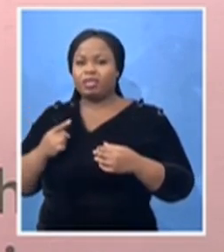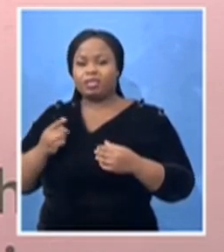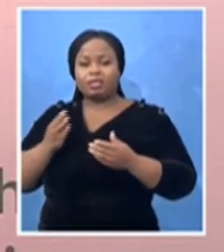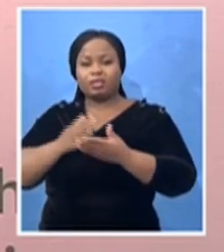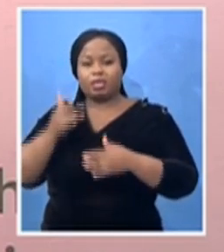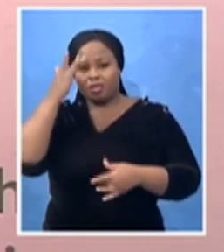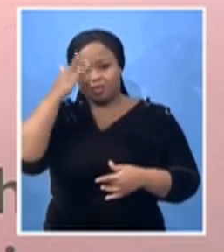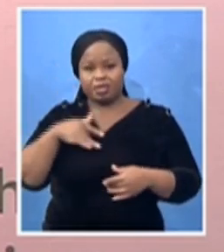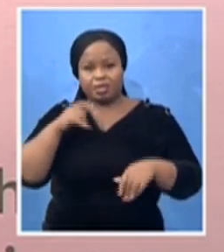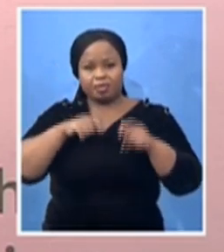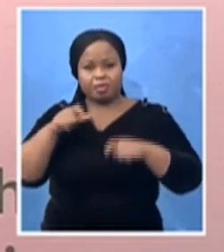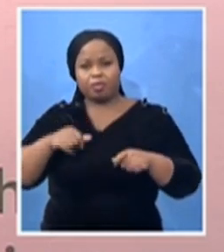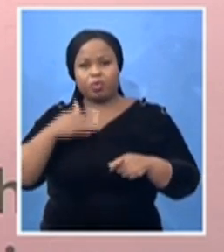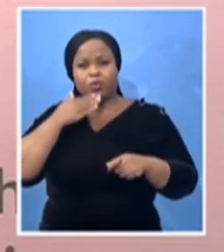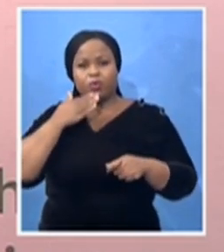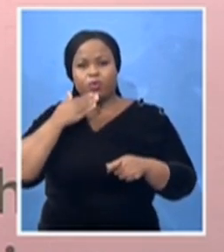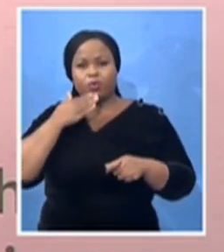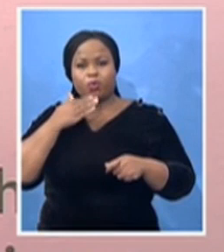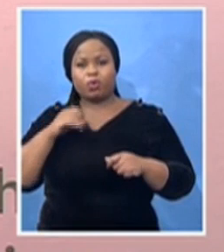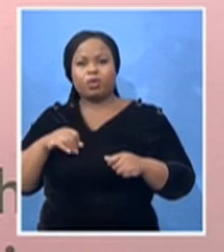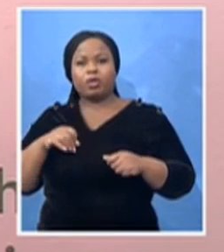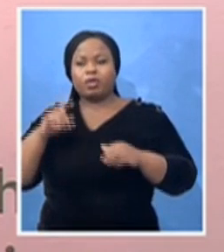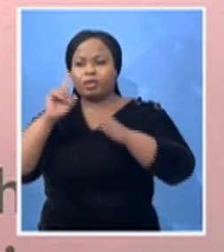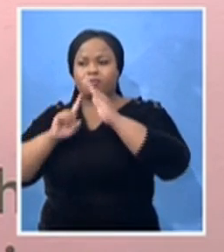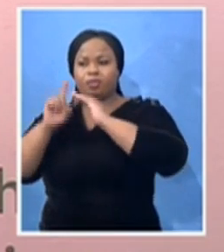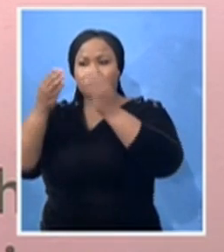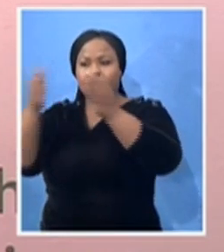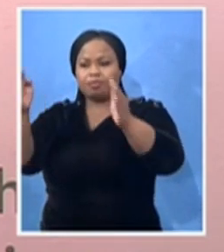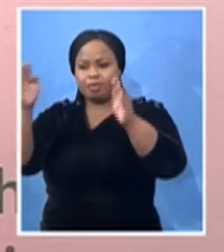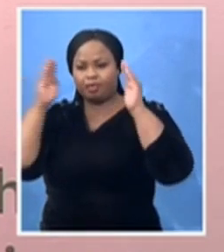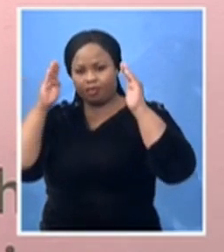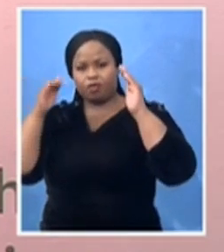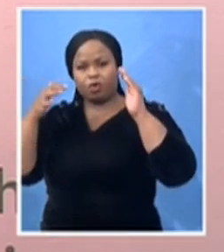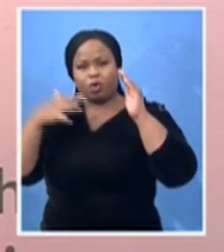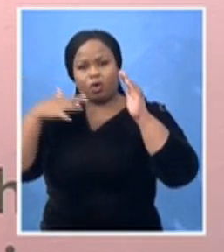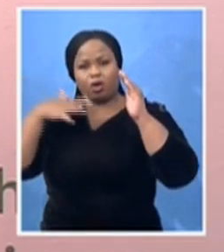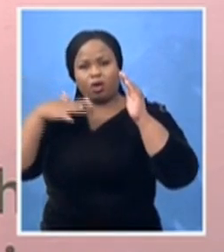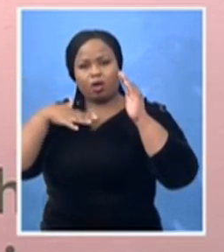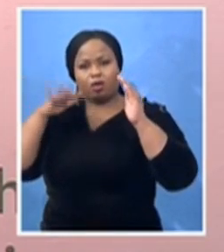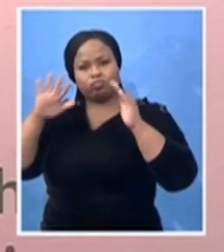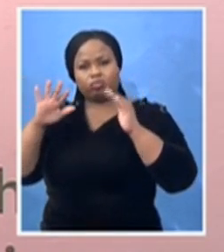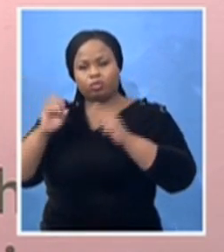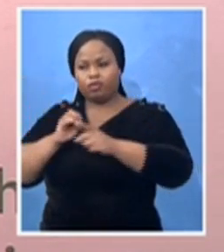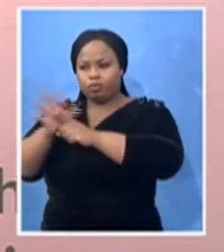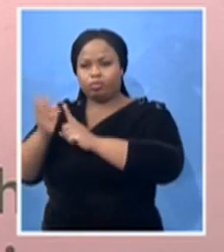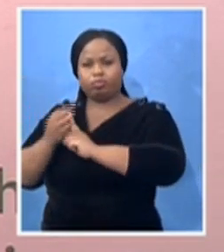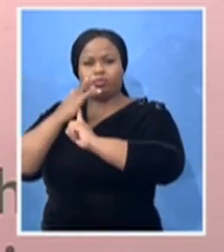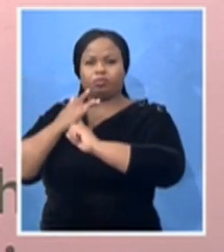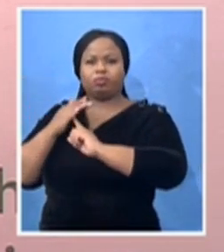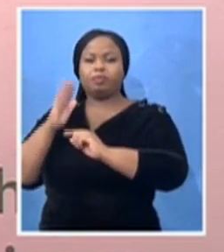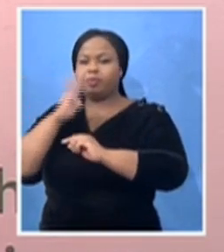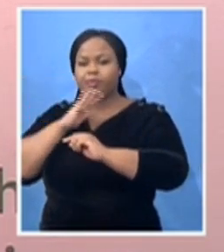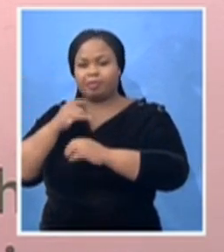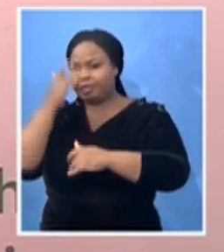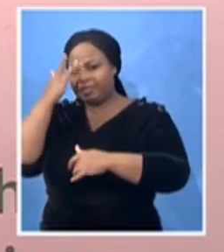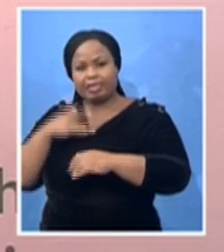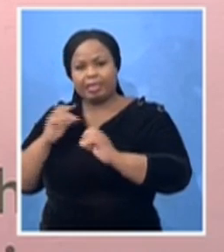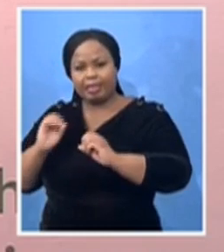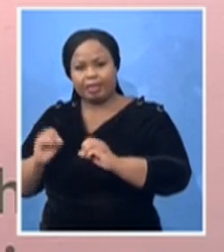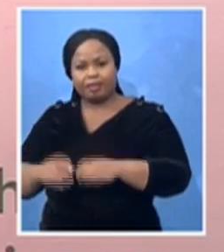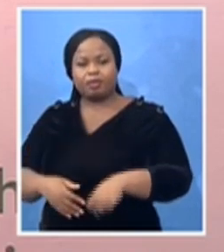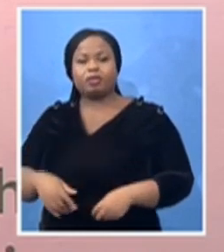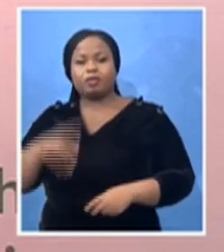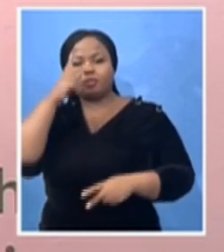early were actually saved from the infection. And Professor Matiba was telling us that